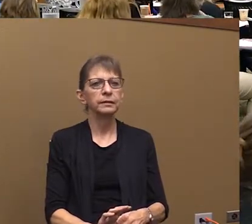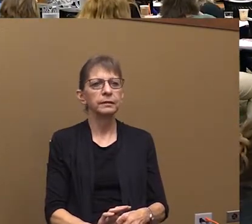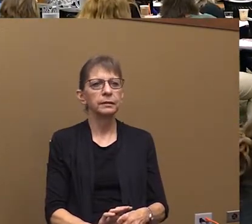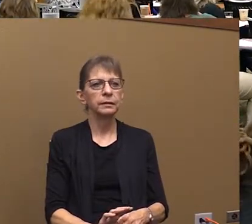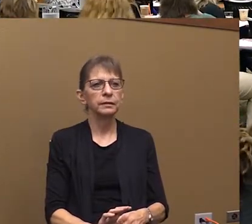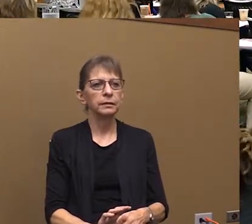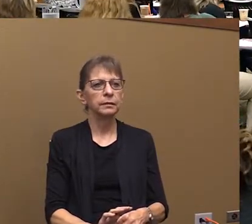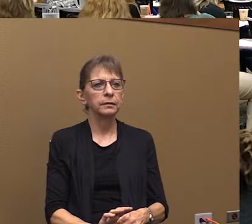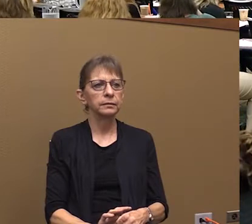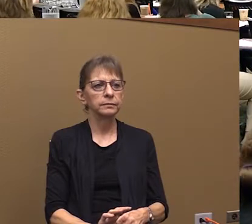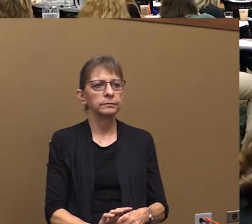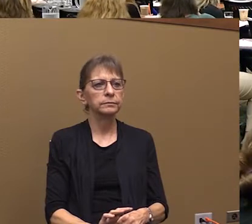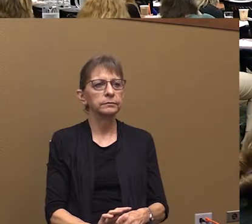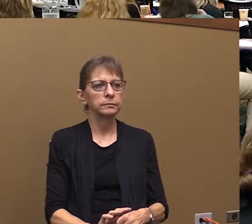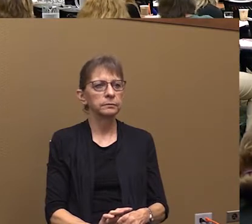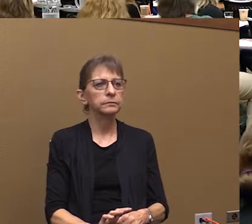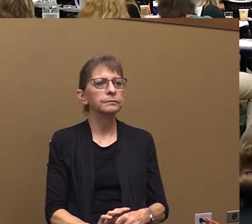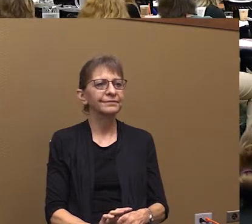Oops, here you go.